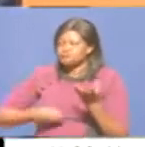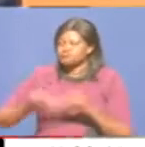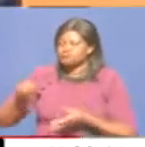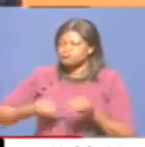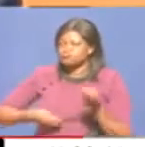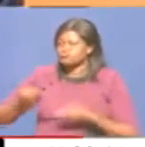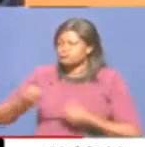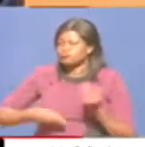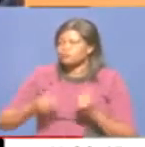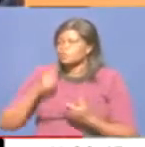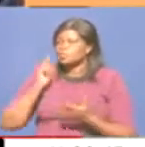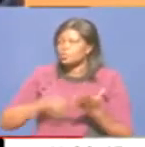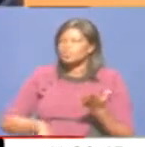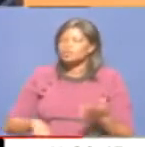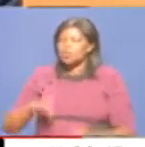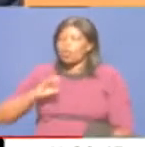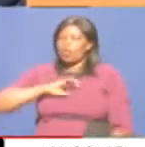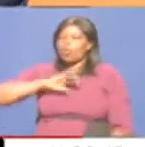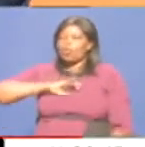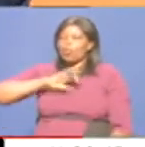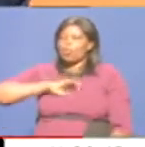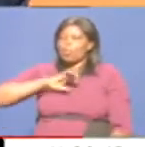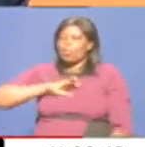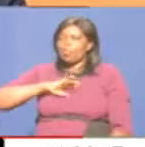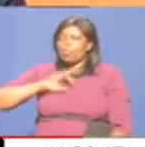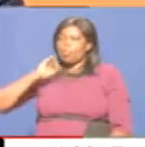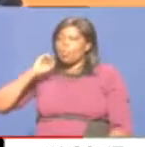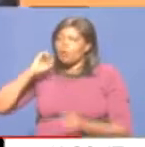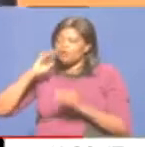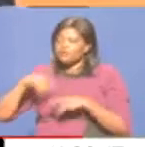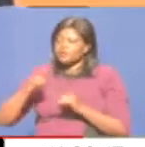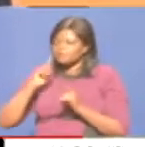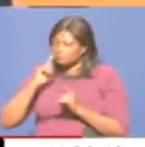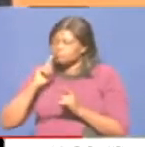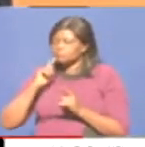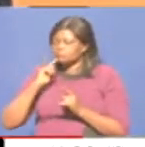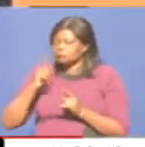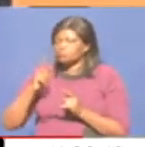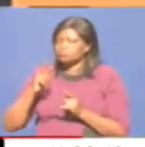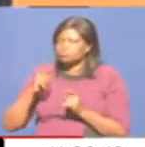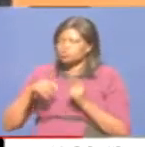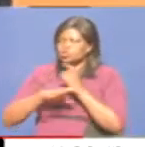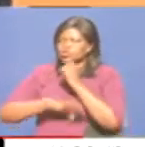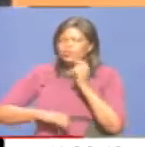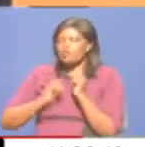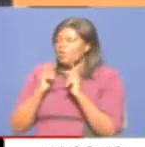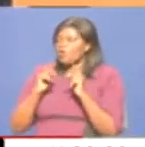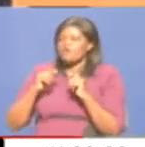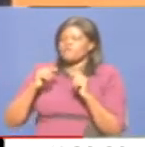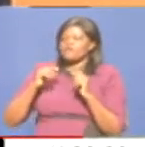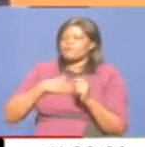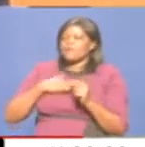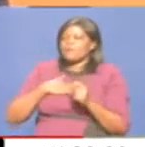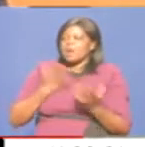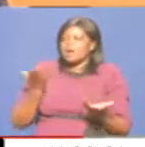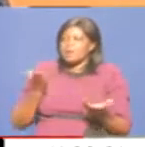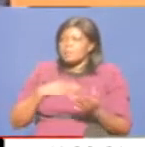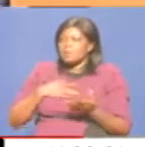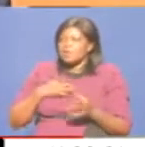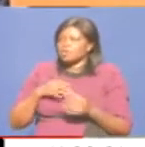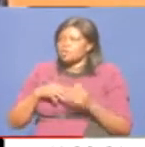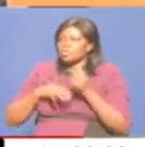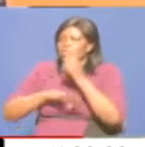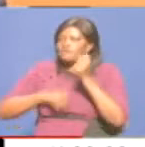say it is our own. Even if he stole, he stole for our sake. Still, they bribe their way into leadership. Yeah. Okay. So